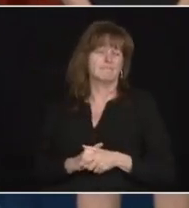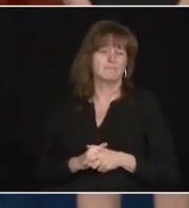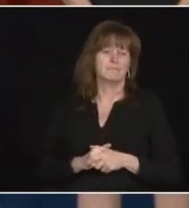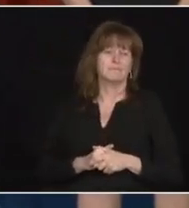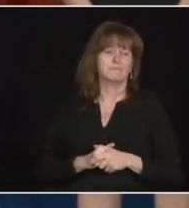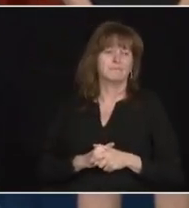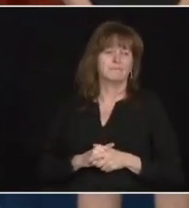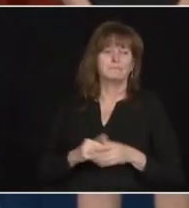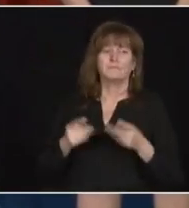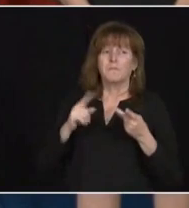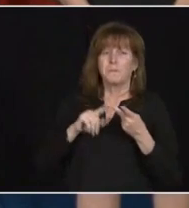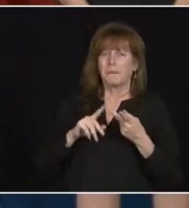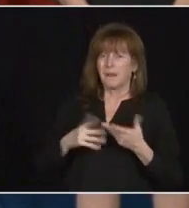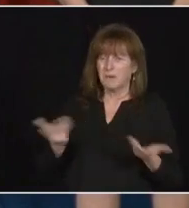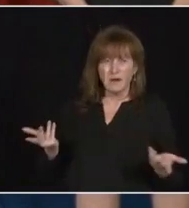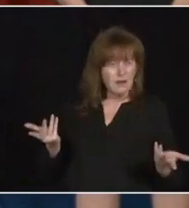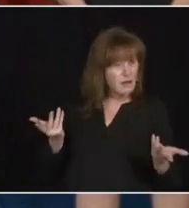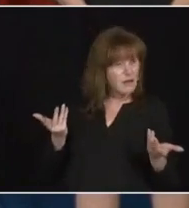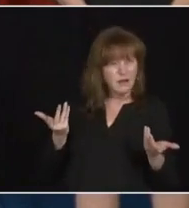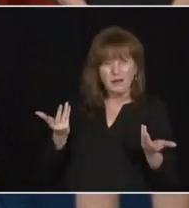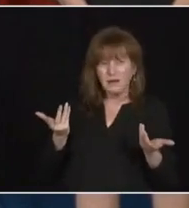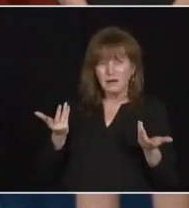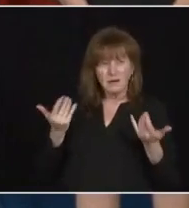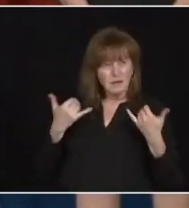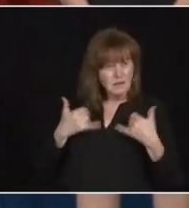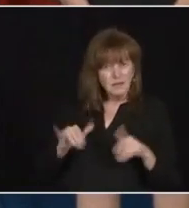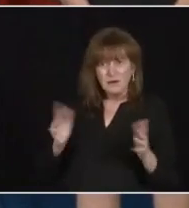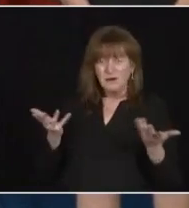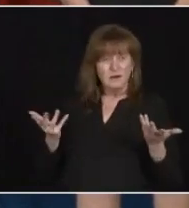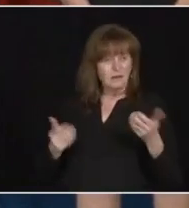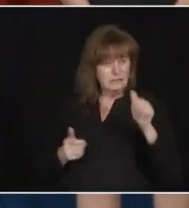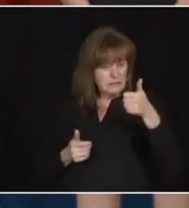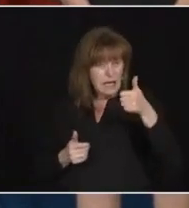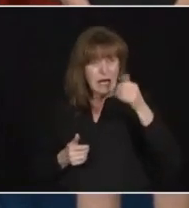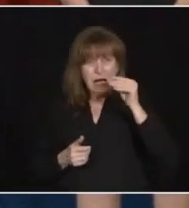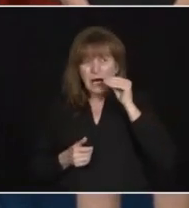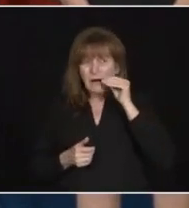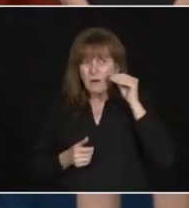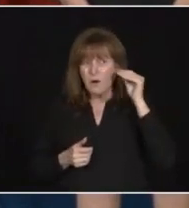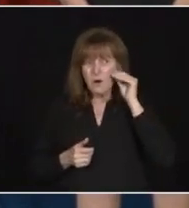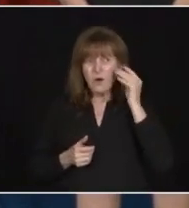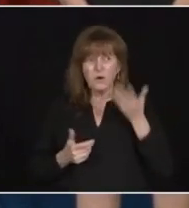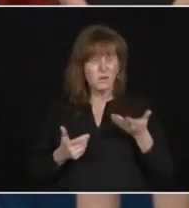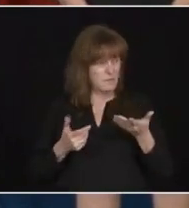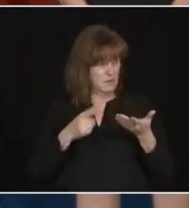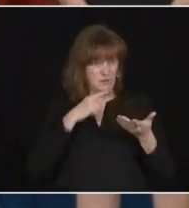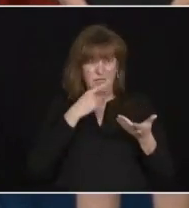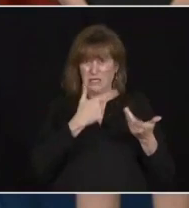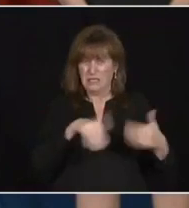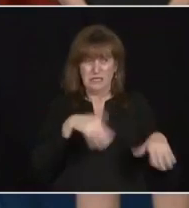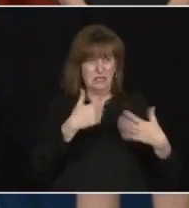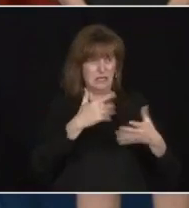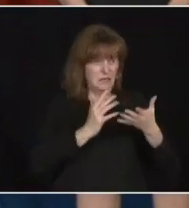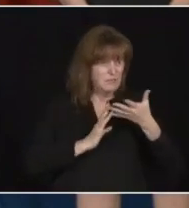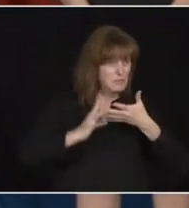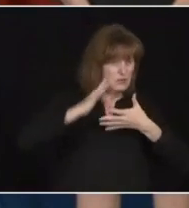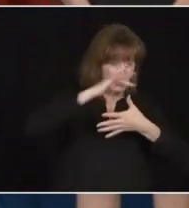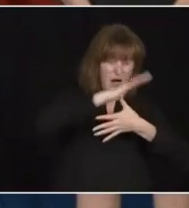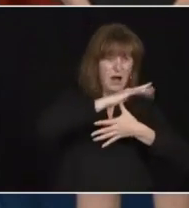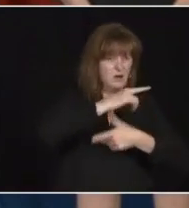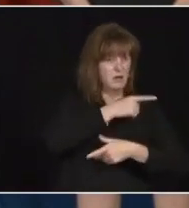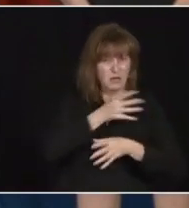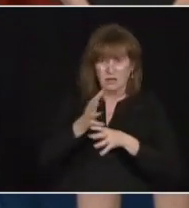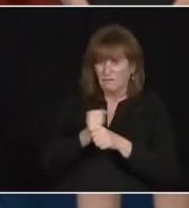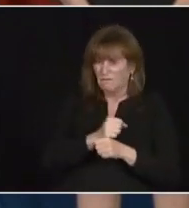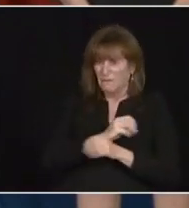But why are there still 10 homes that are in a high priority zone that have not received anything? And also,